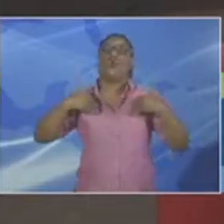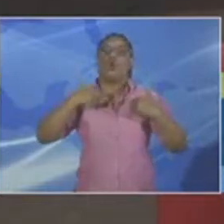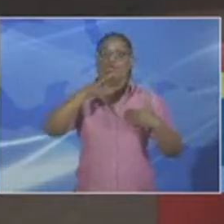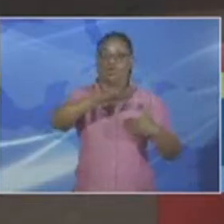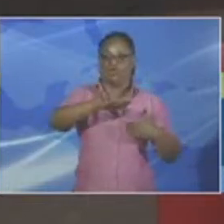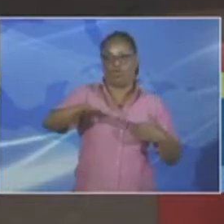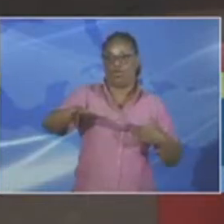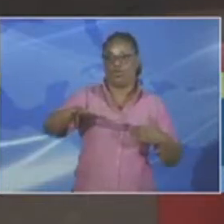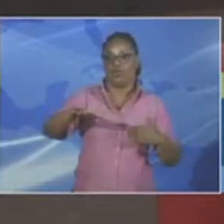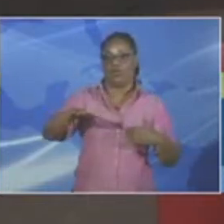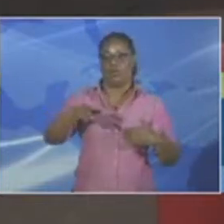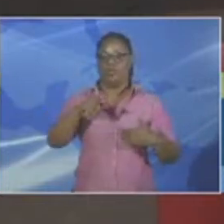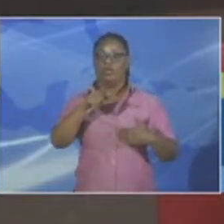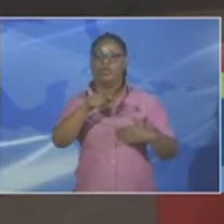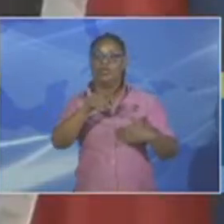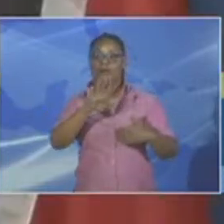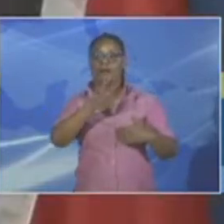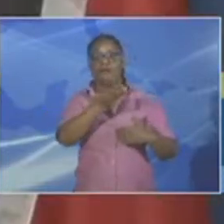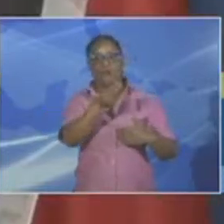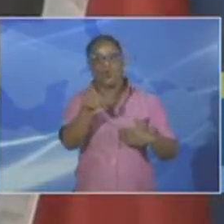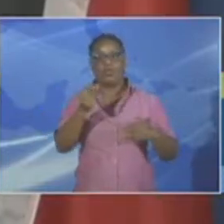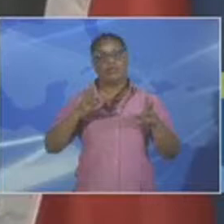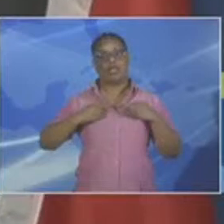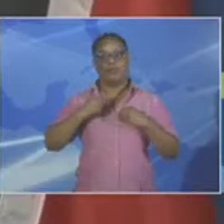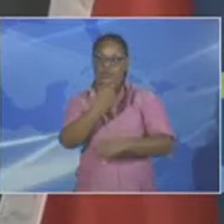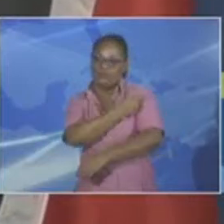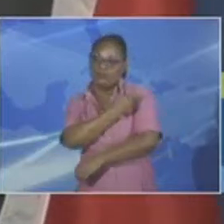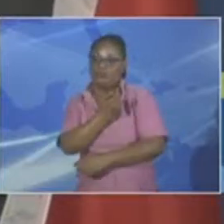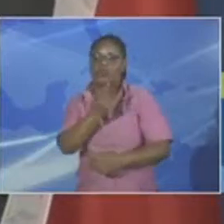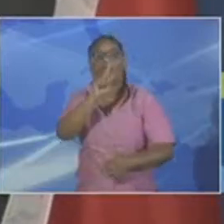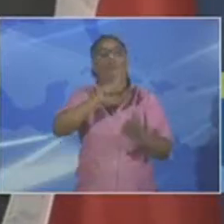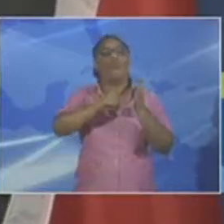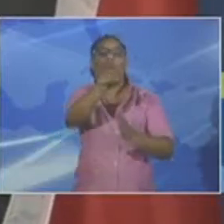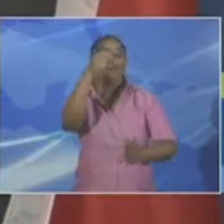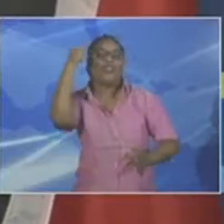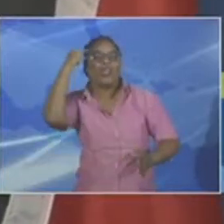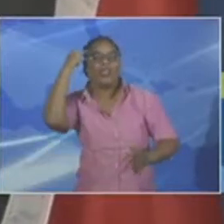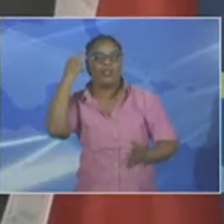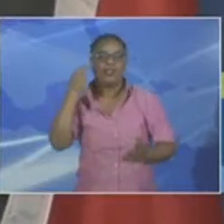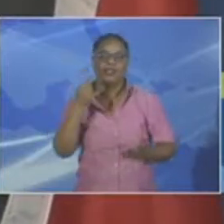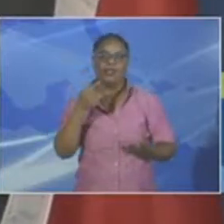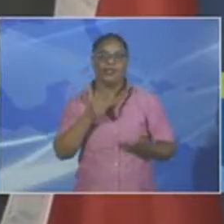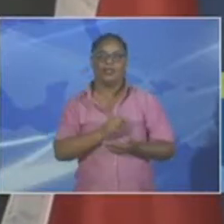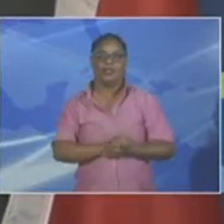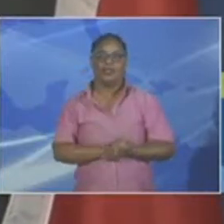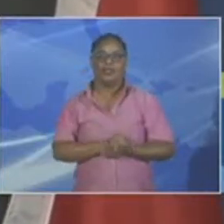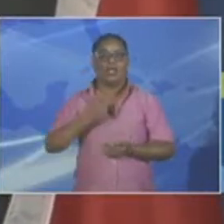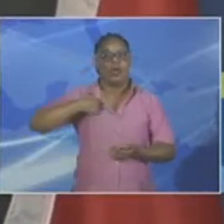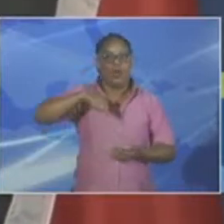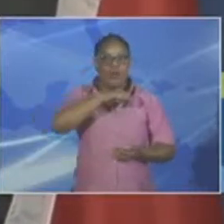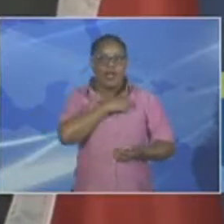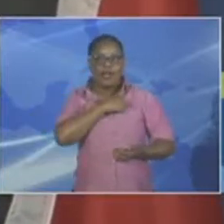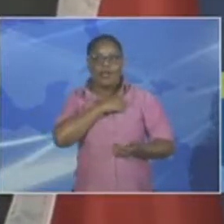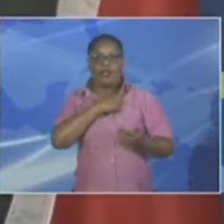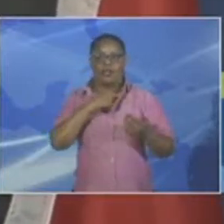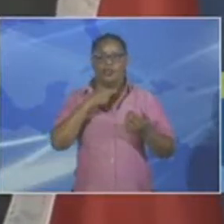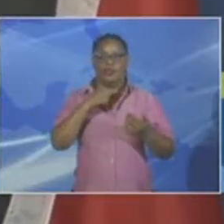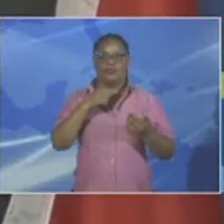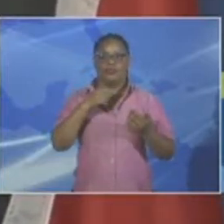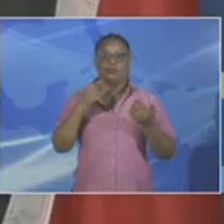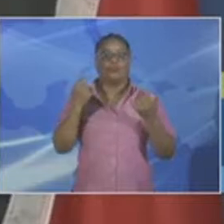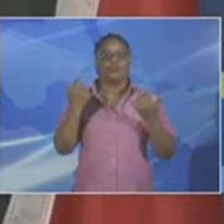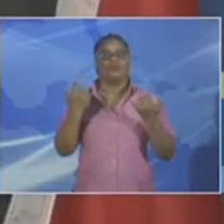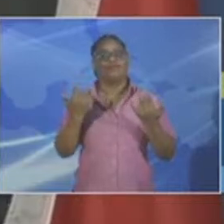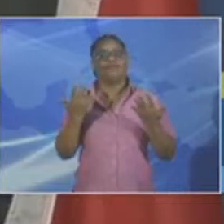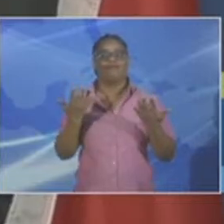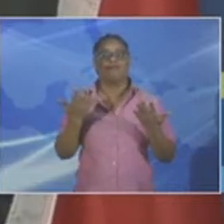going on? Well, we have what we are doing. We expect to be in a position to have